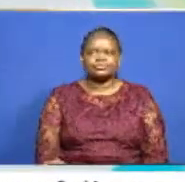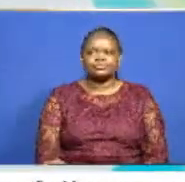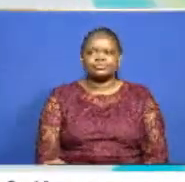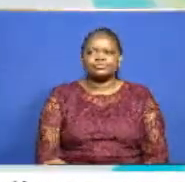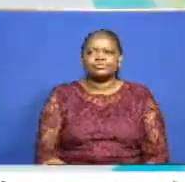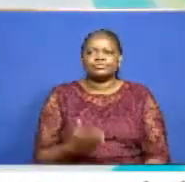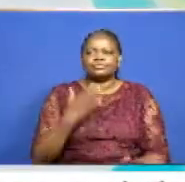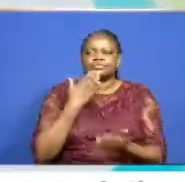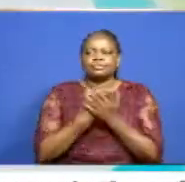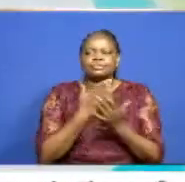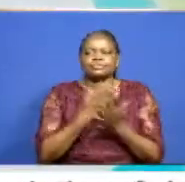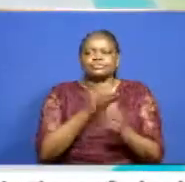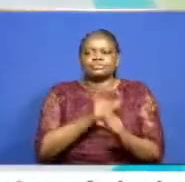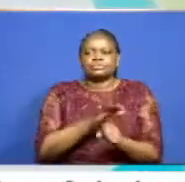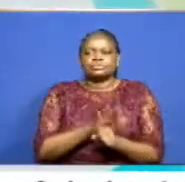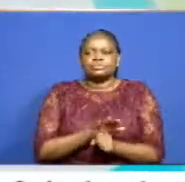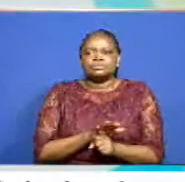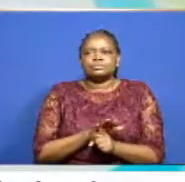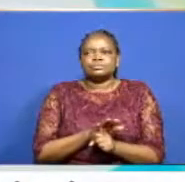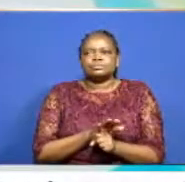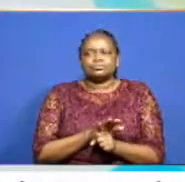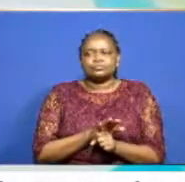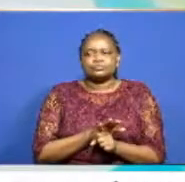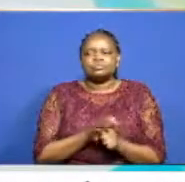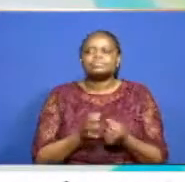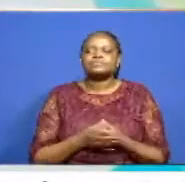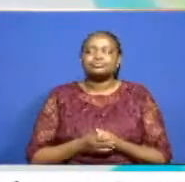think let me start by